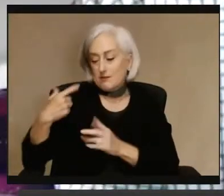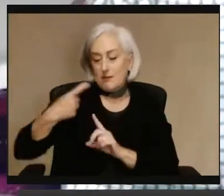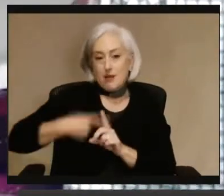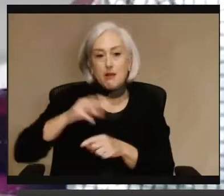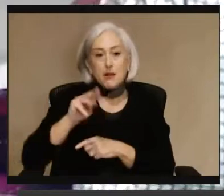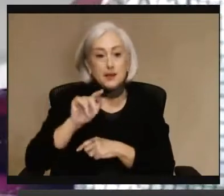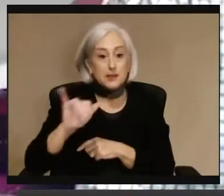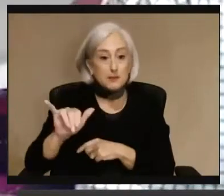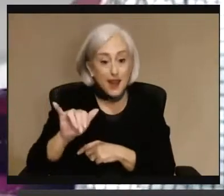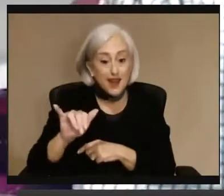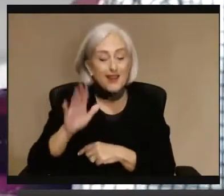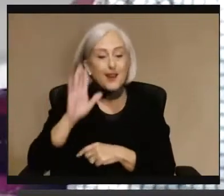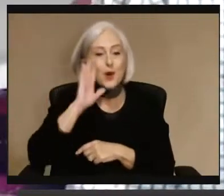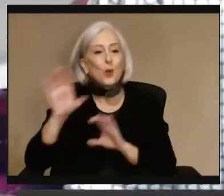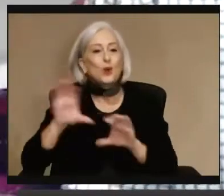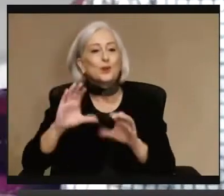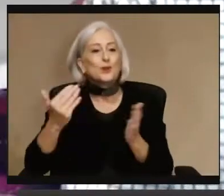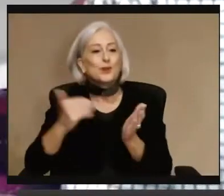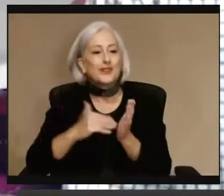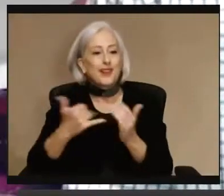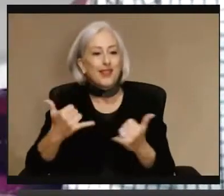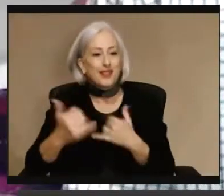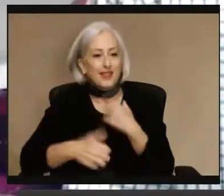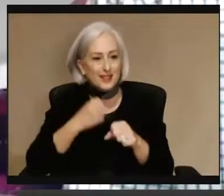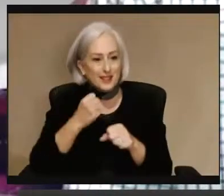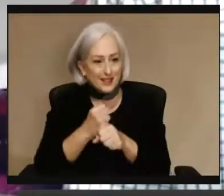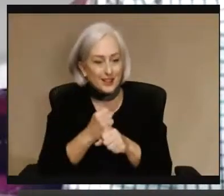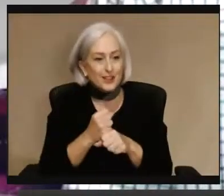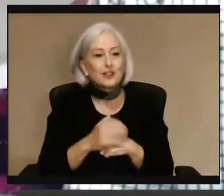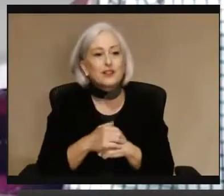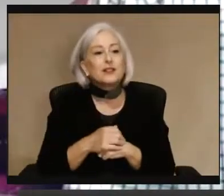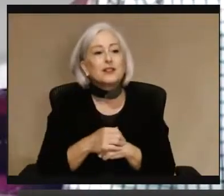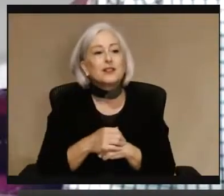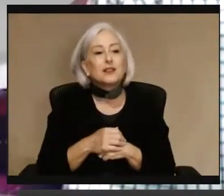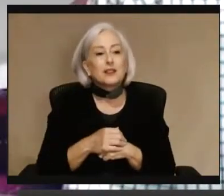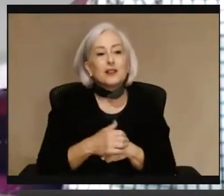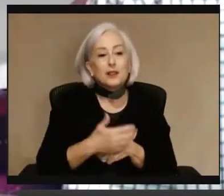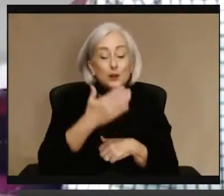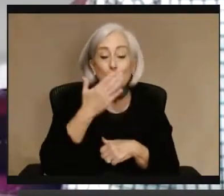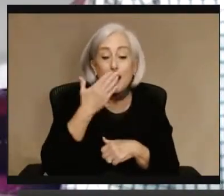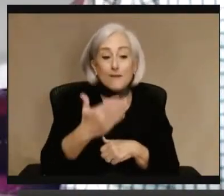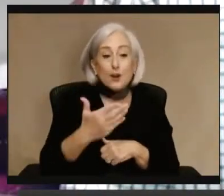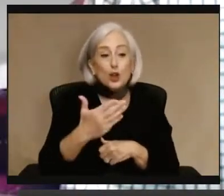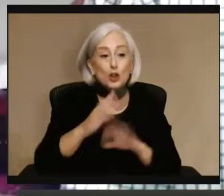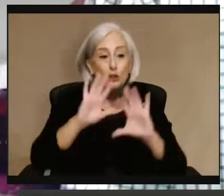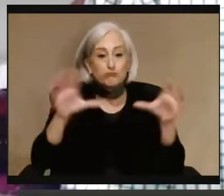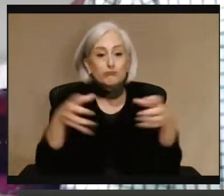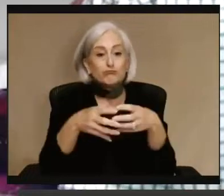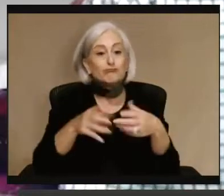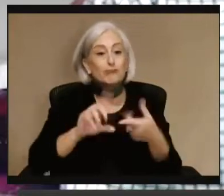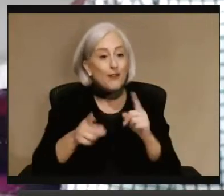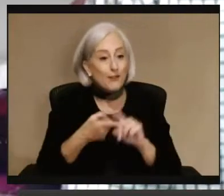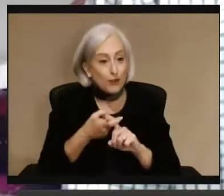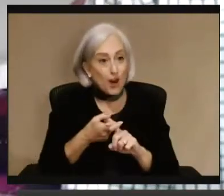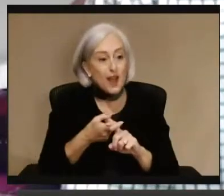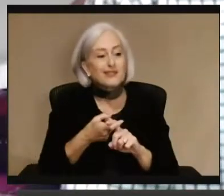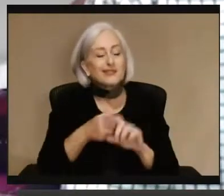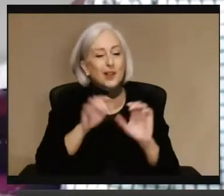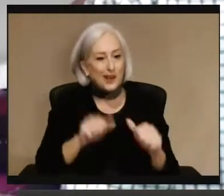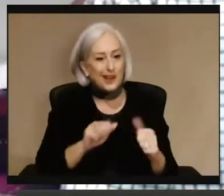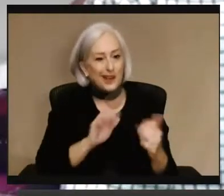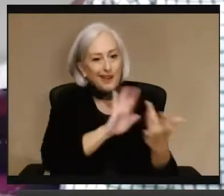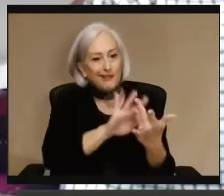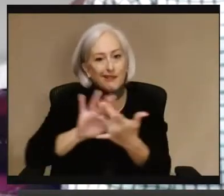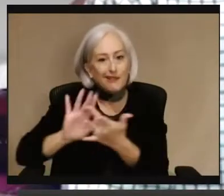And we have a great support community. Yeah, we have a really good network of friends that we can reach out to